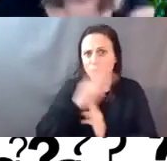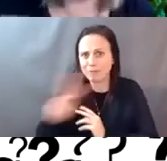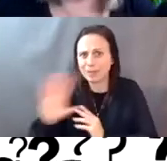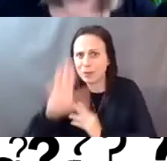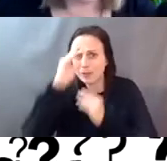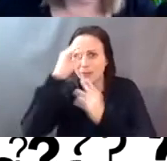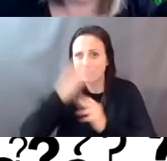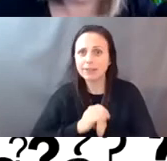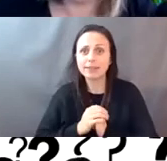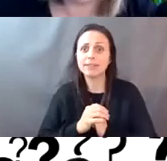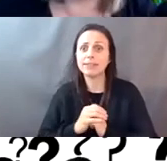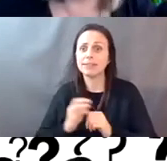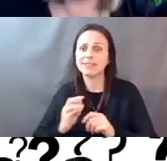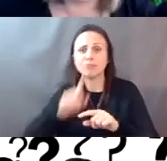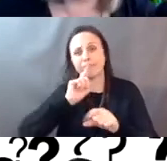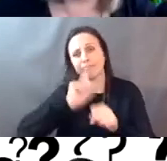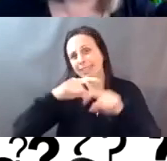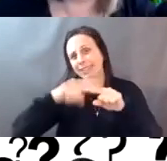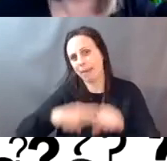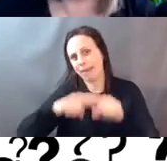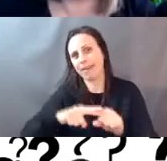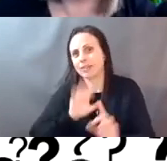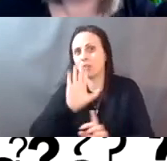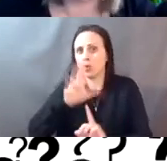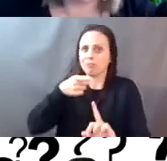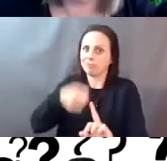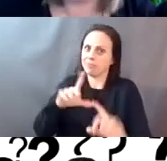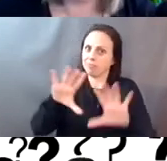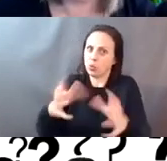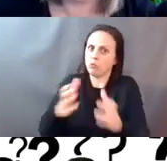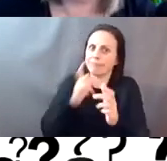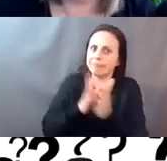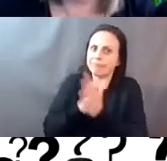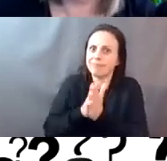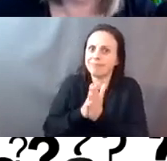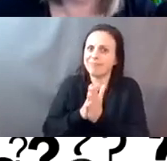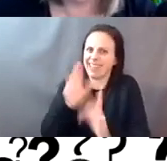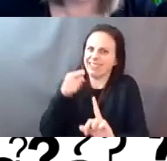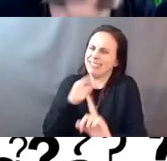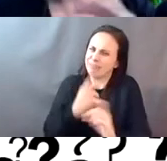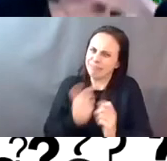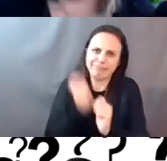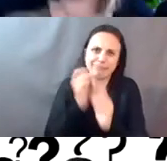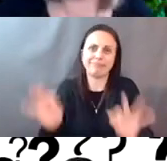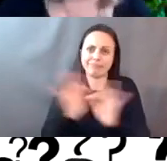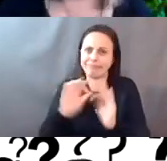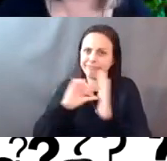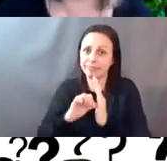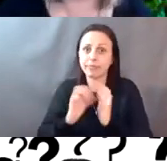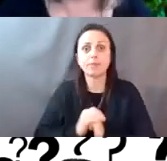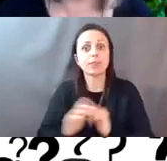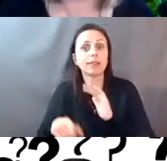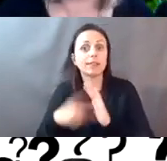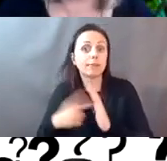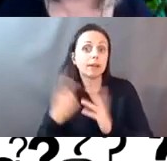it just, like I said, it just depends where your audience is. For me, it's always about where your audience is. And sometimes it's going to